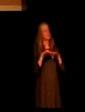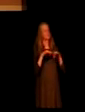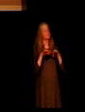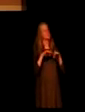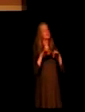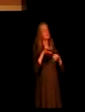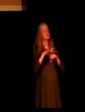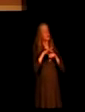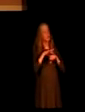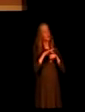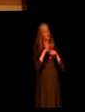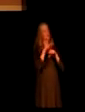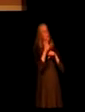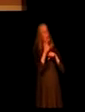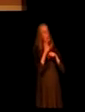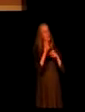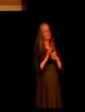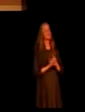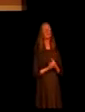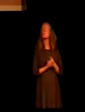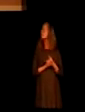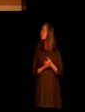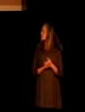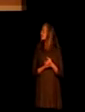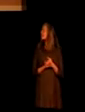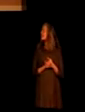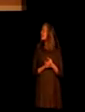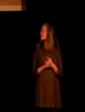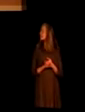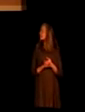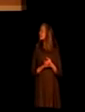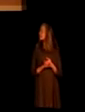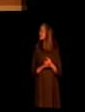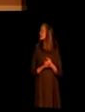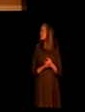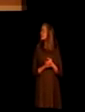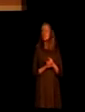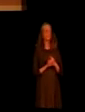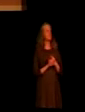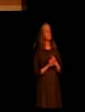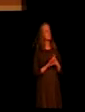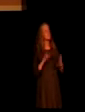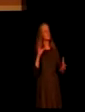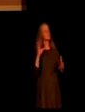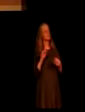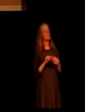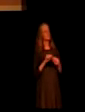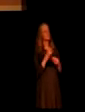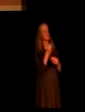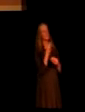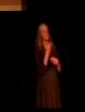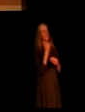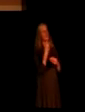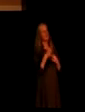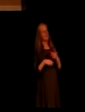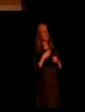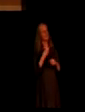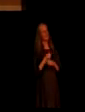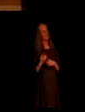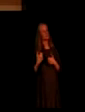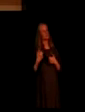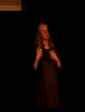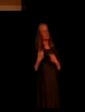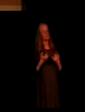carbon source and sink. So in the last half dozen years, we've looked at all